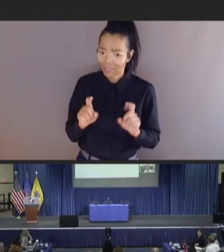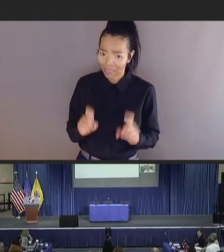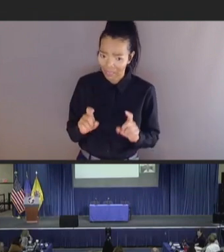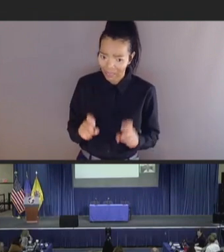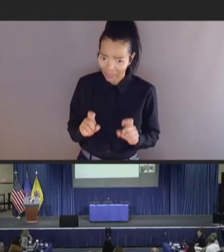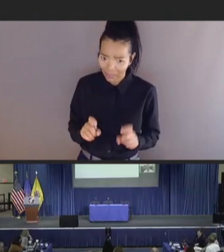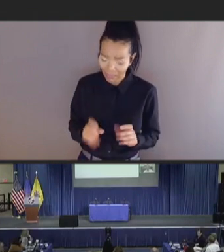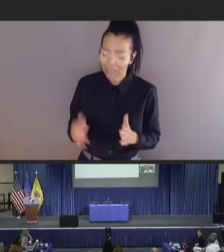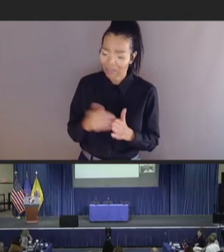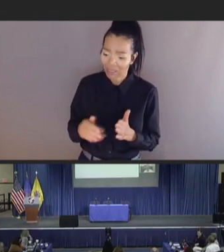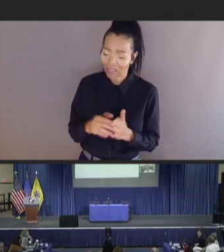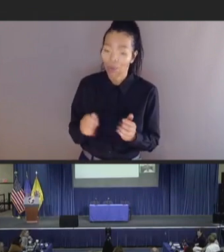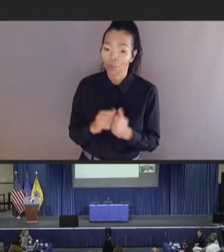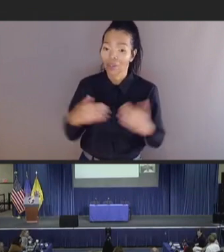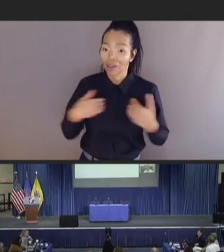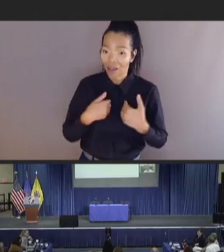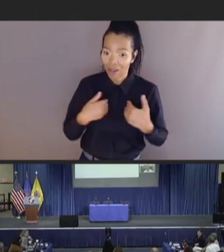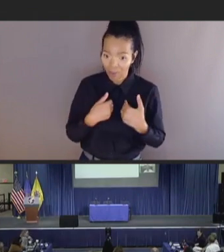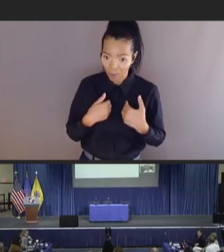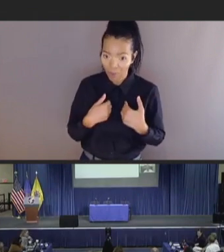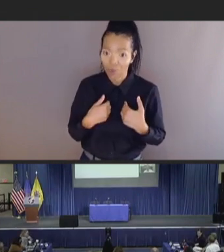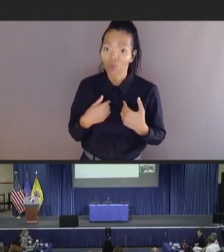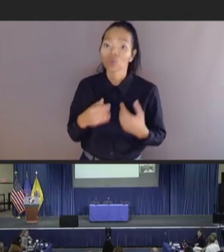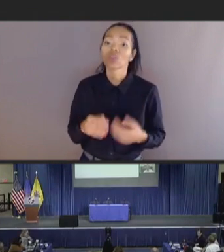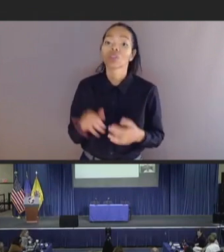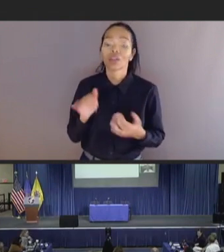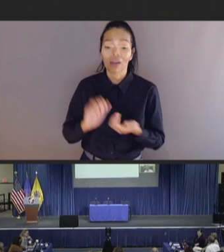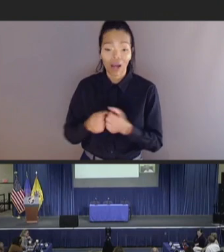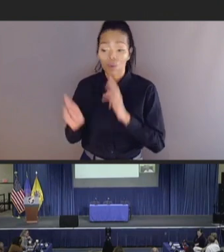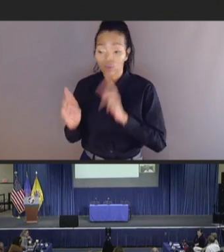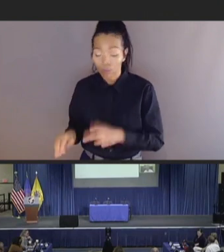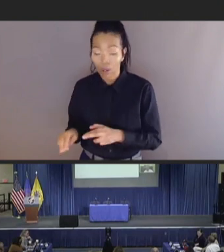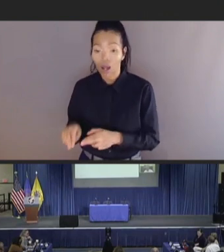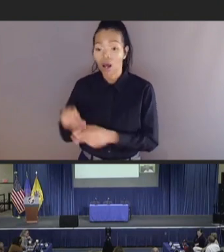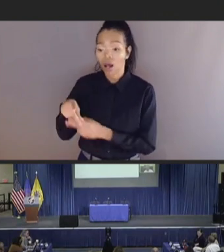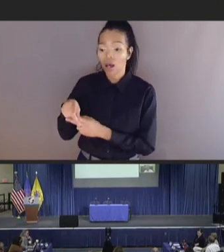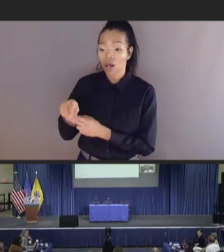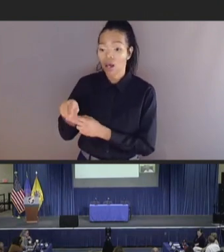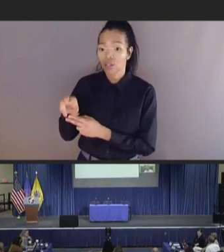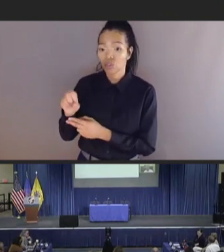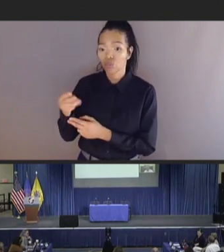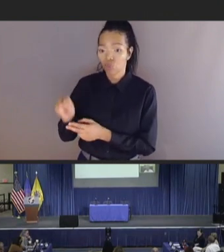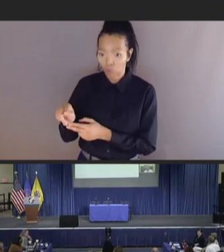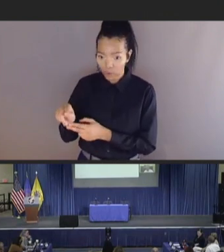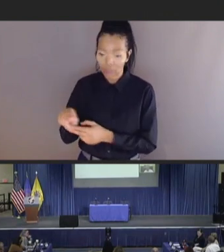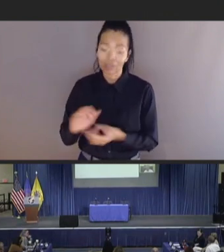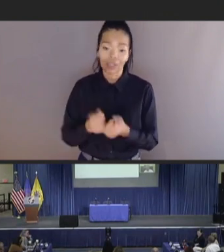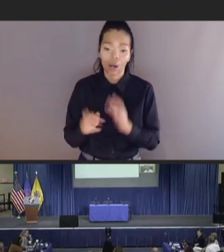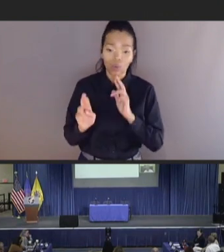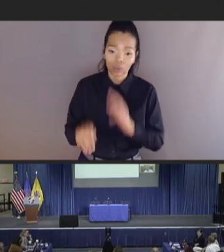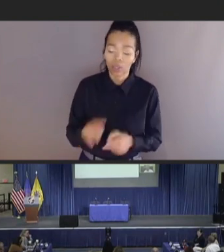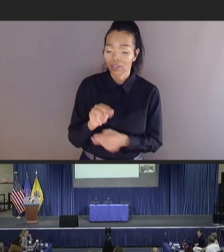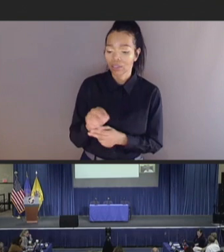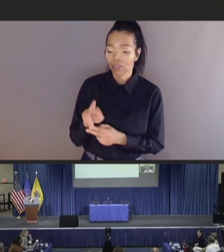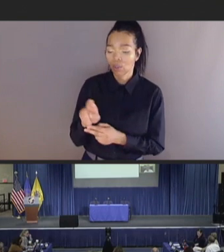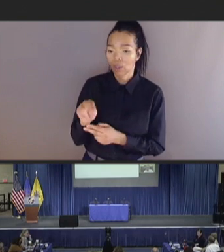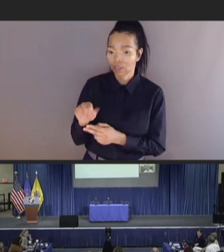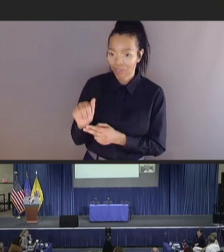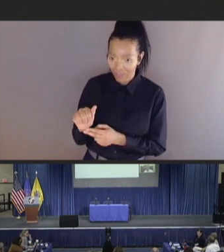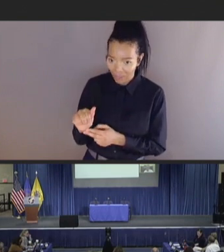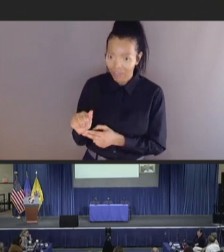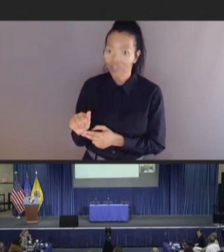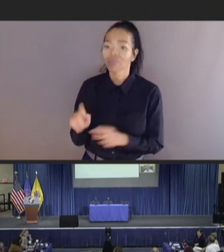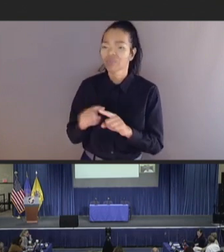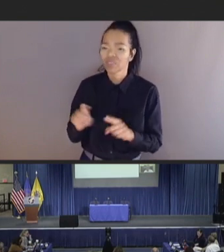animals in response to protein, in response to RNA, in response to different formulation of proteins, in response to different